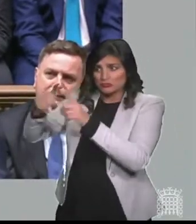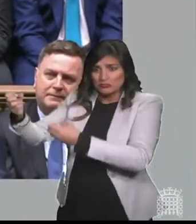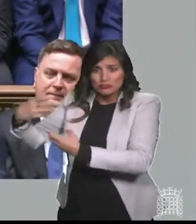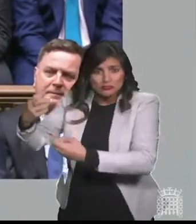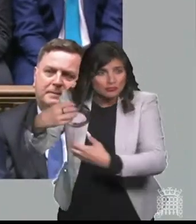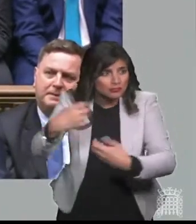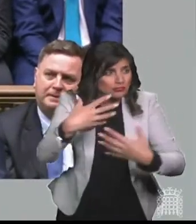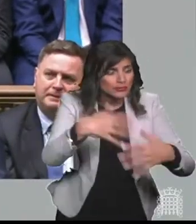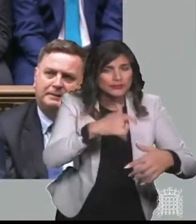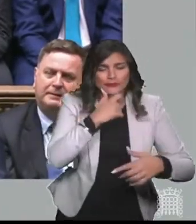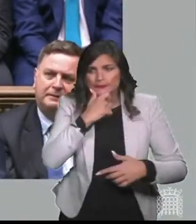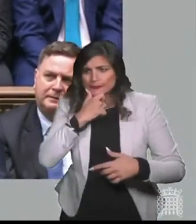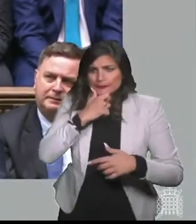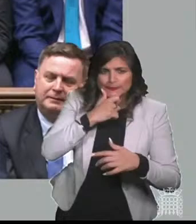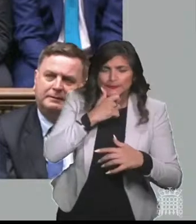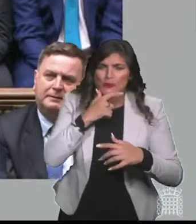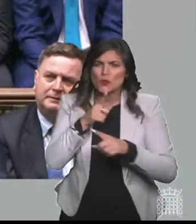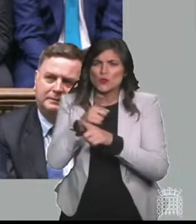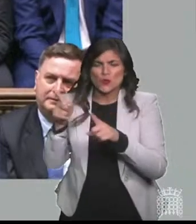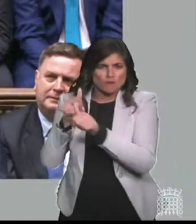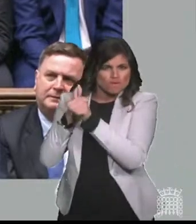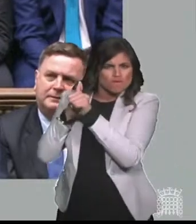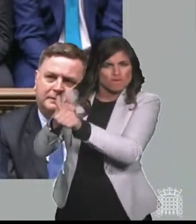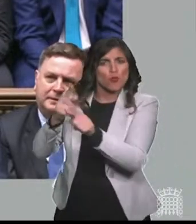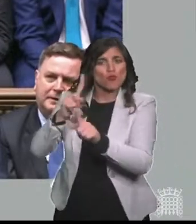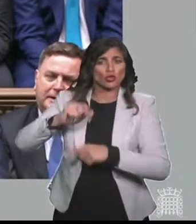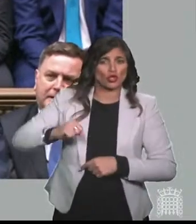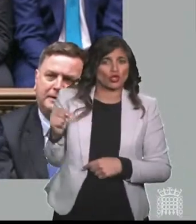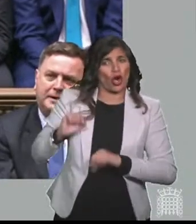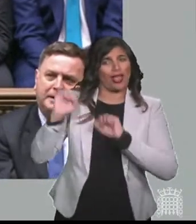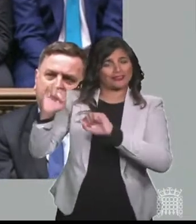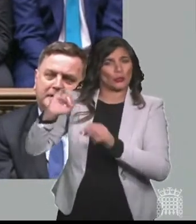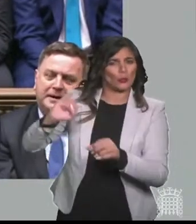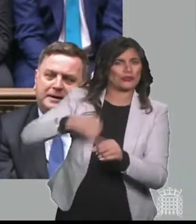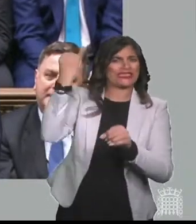Tweedsdale, fierce champions of the Scotch whisky industry.